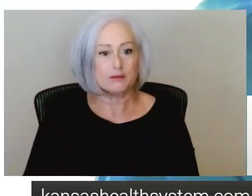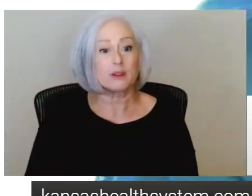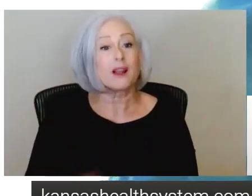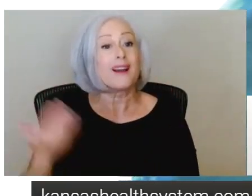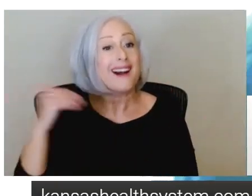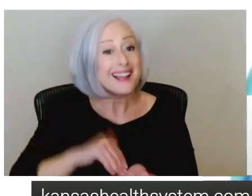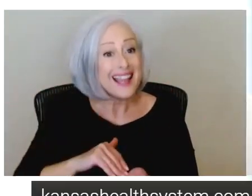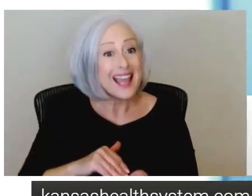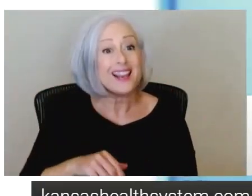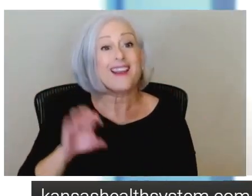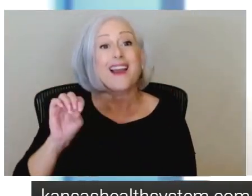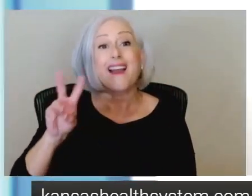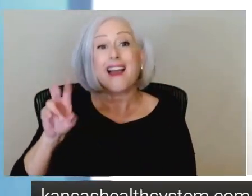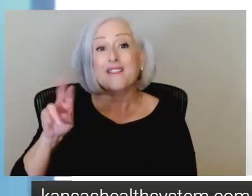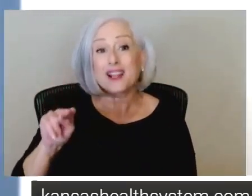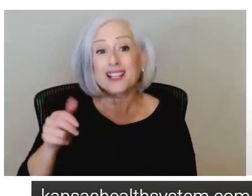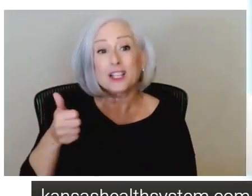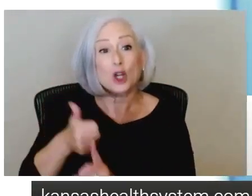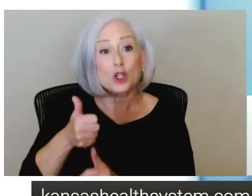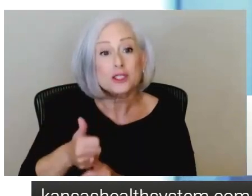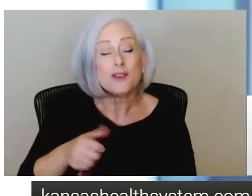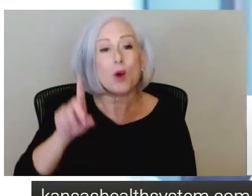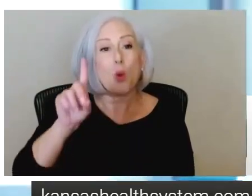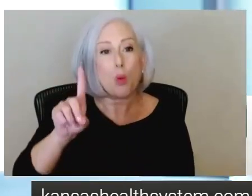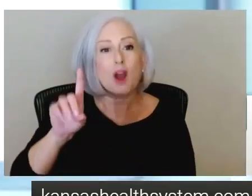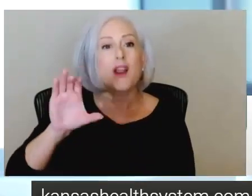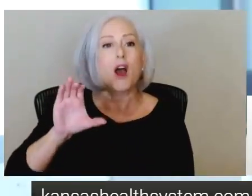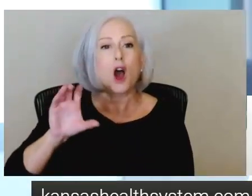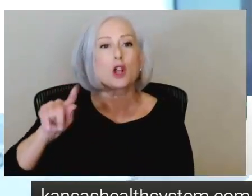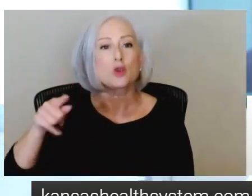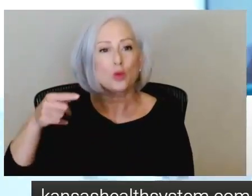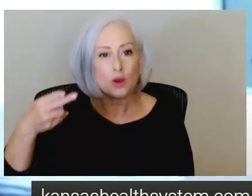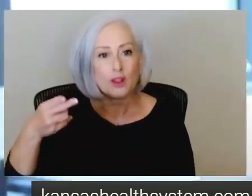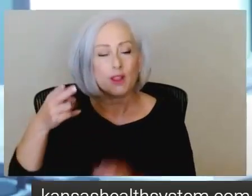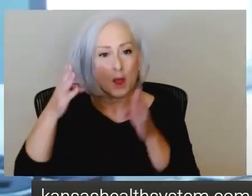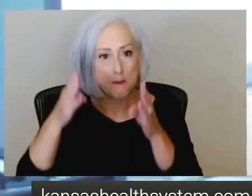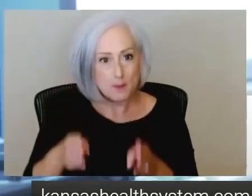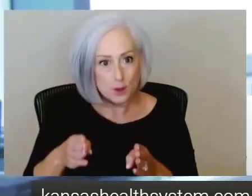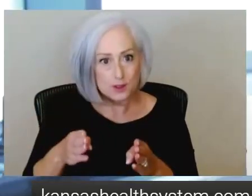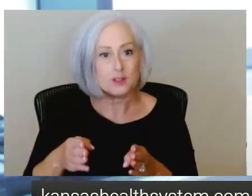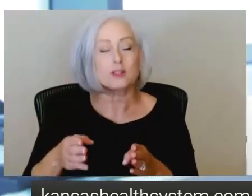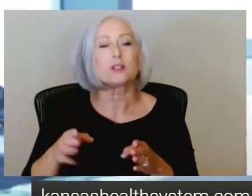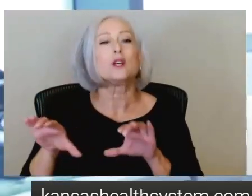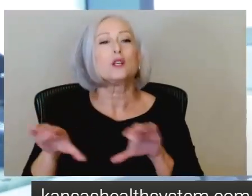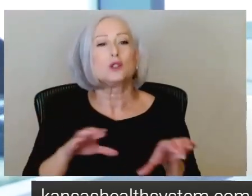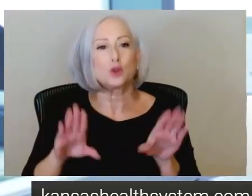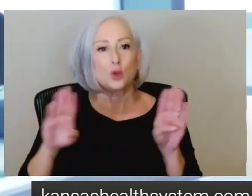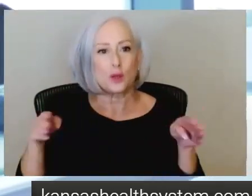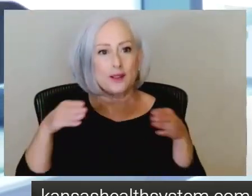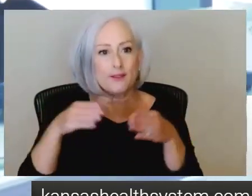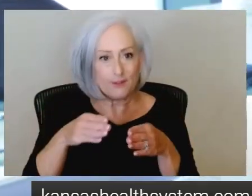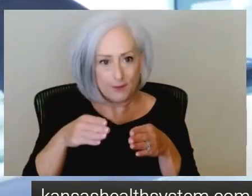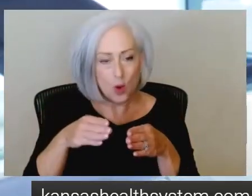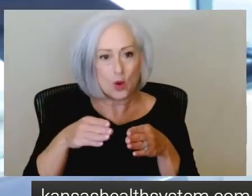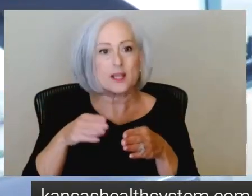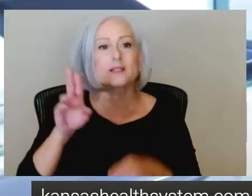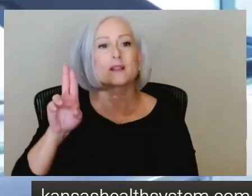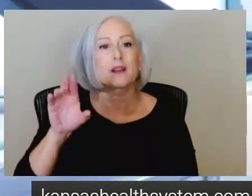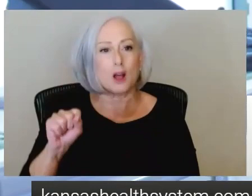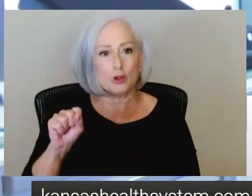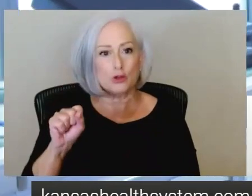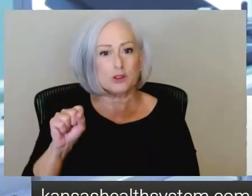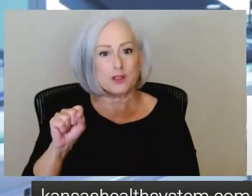the 100th focused ultrasound patient that Dr. Michael Kinsman is performing the surgery